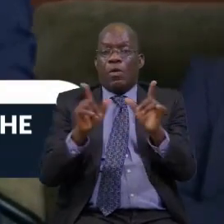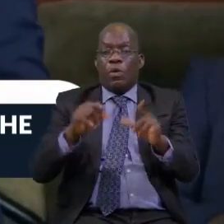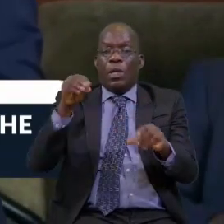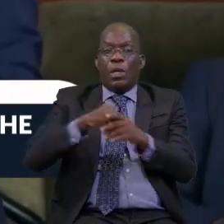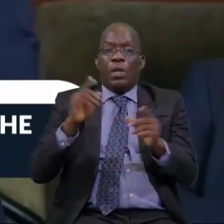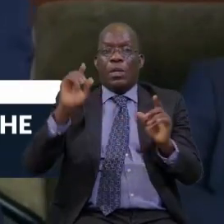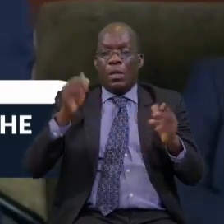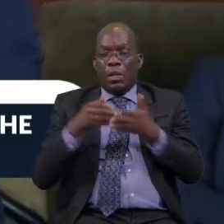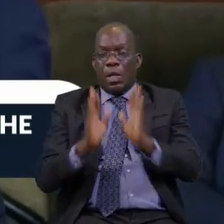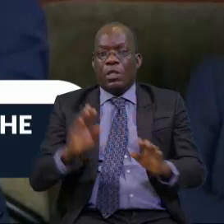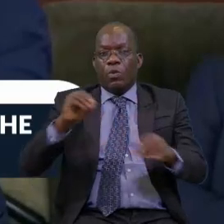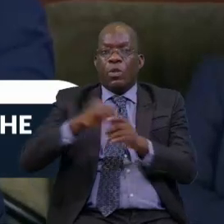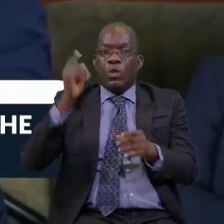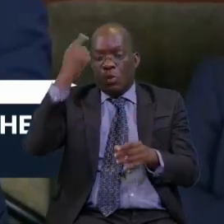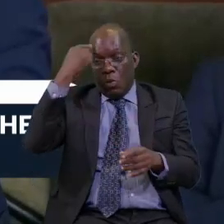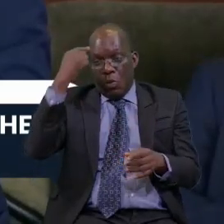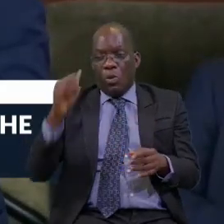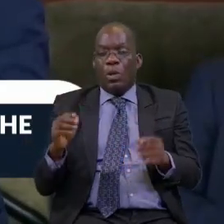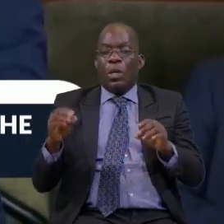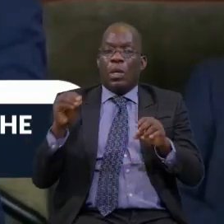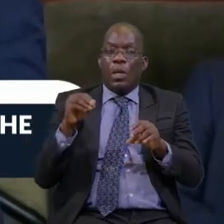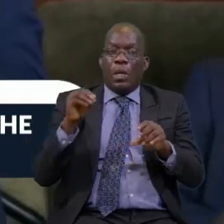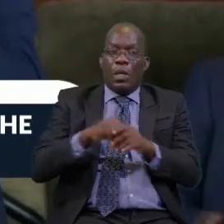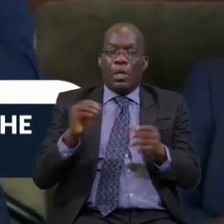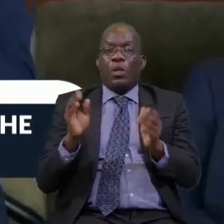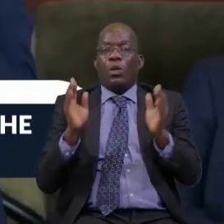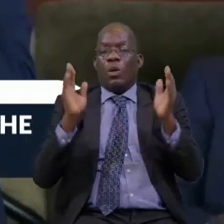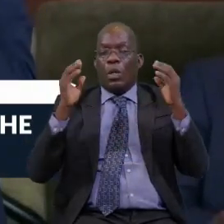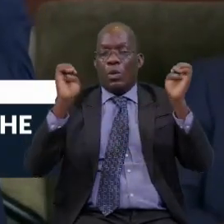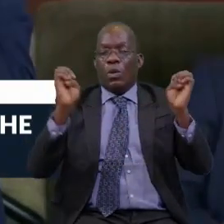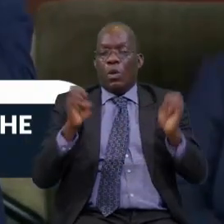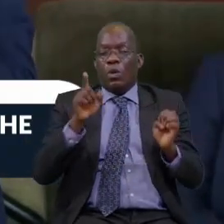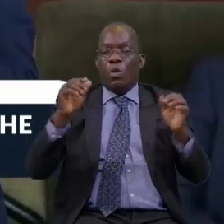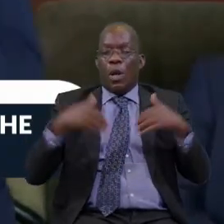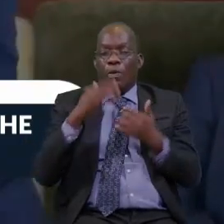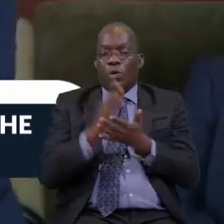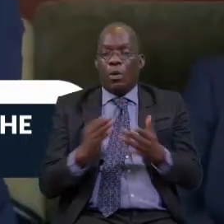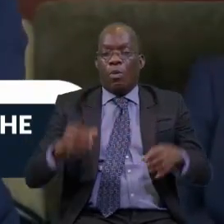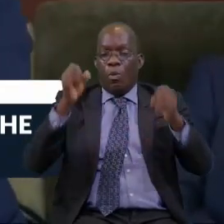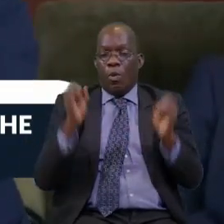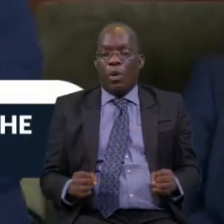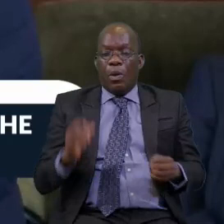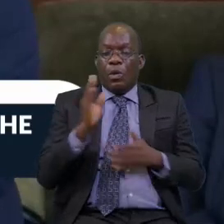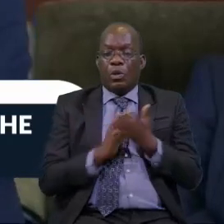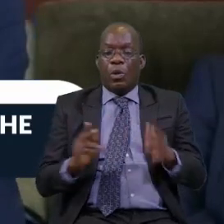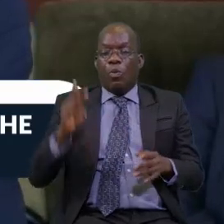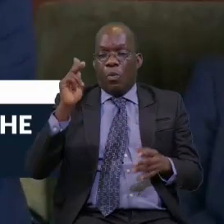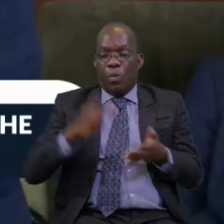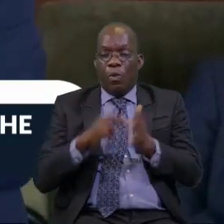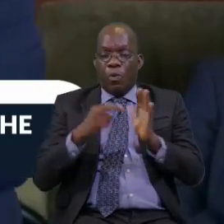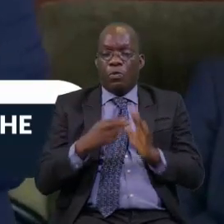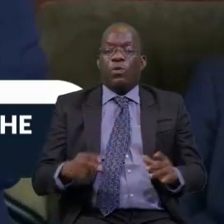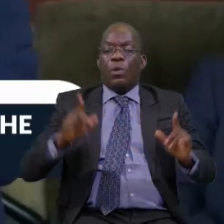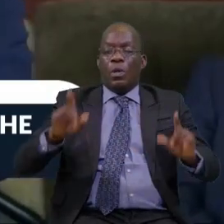in whatever, you have had some power, some purposeful living to you. But now, as you get